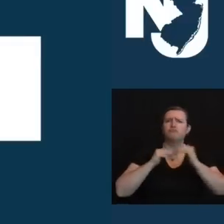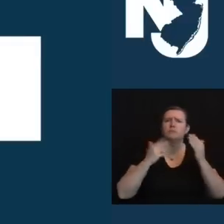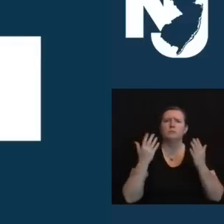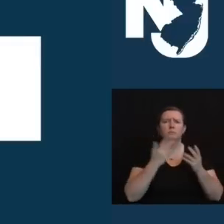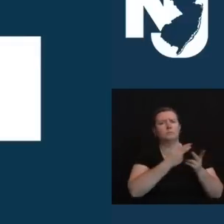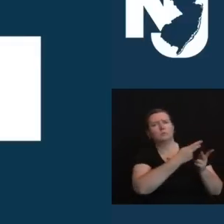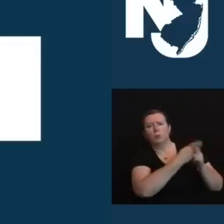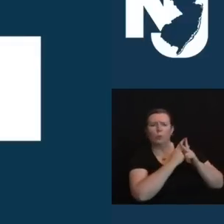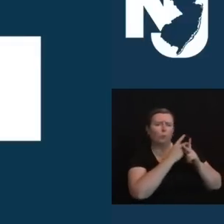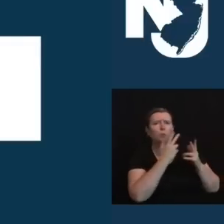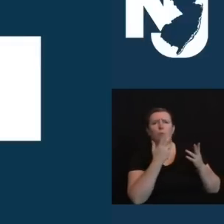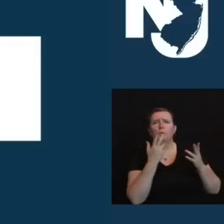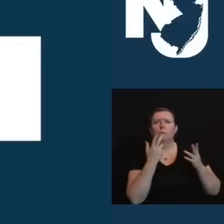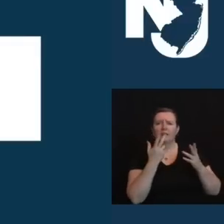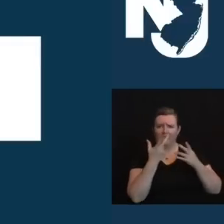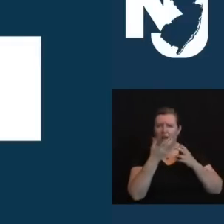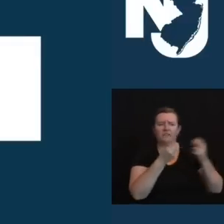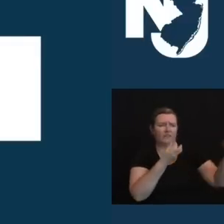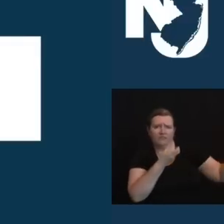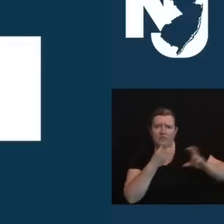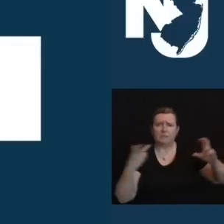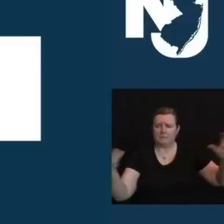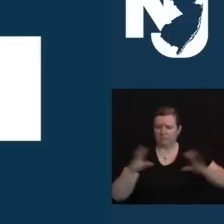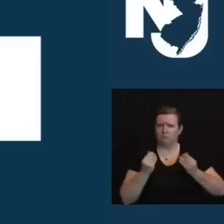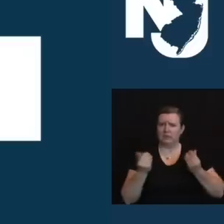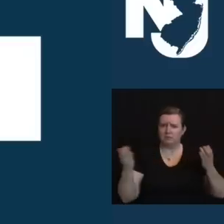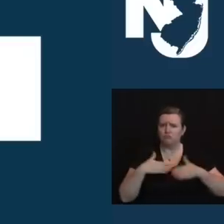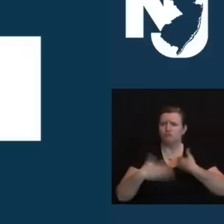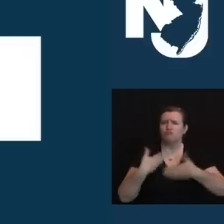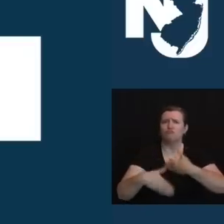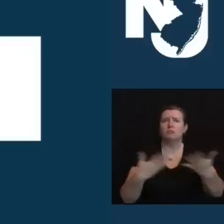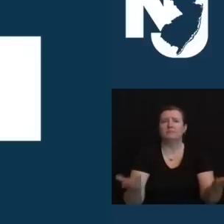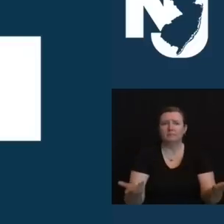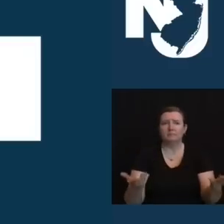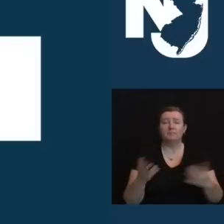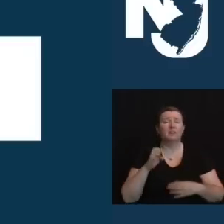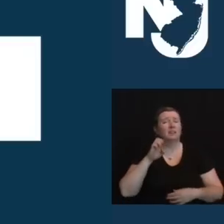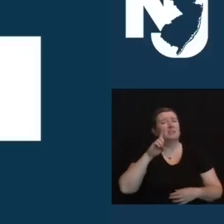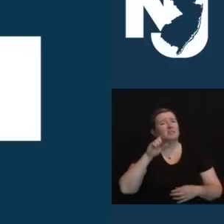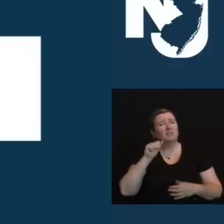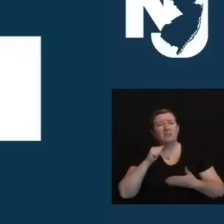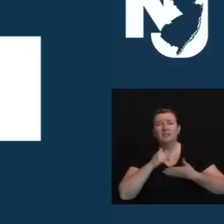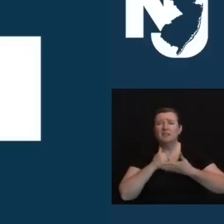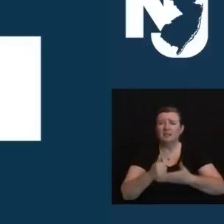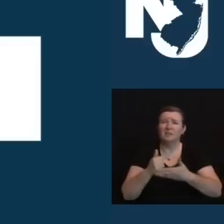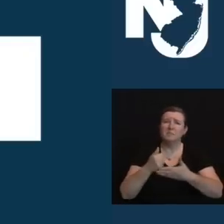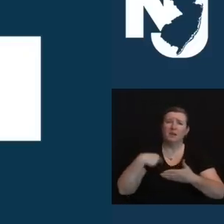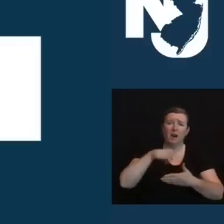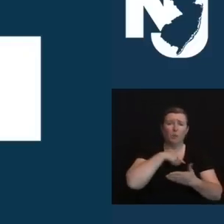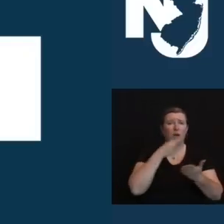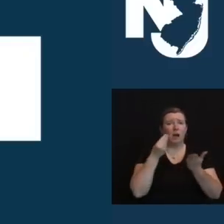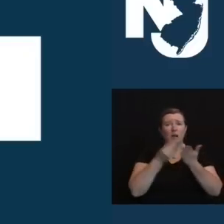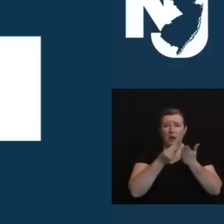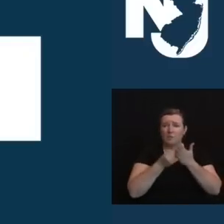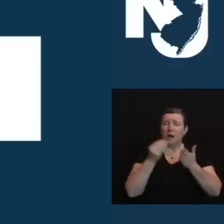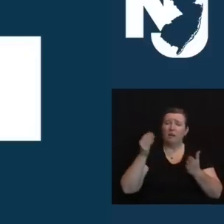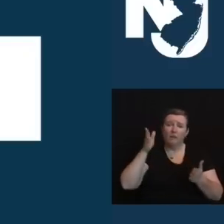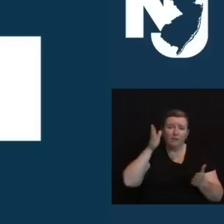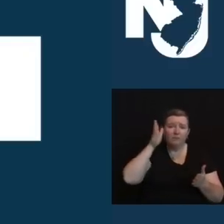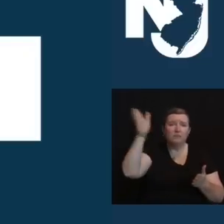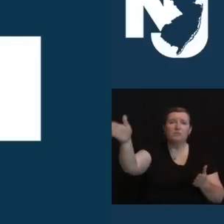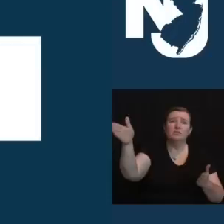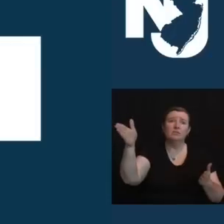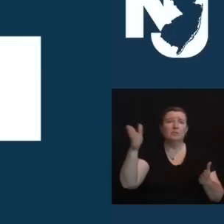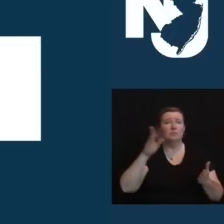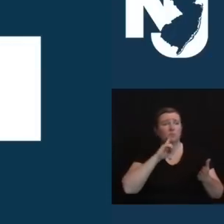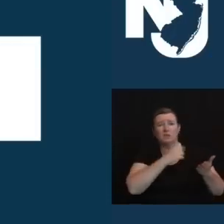our work to reposition our state's economic future to one driven by cutting-edge companies has not wavered. and